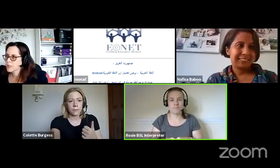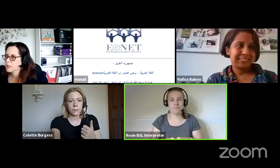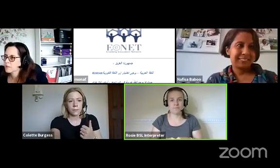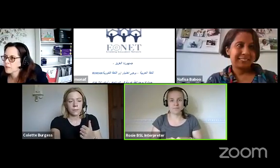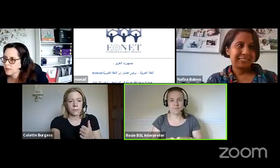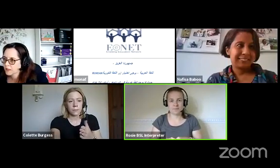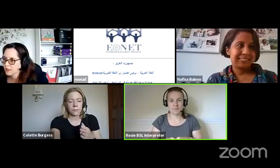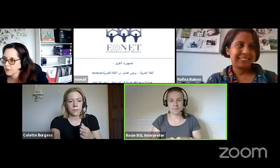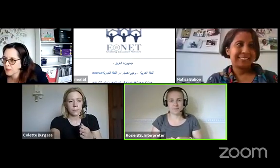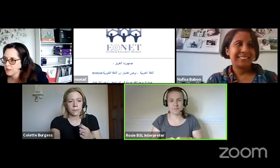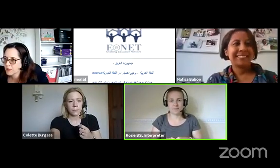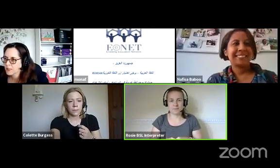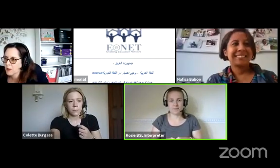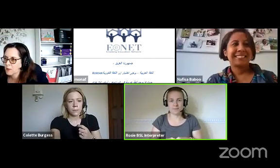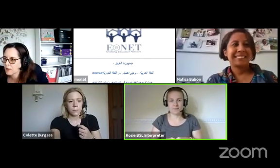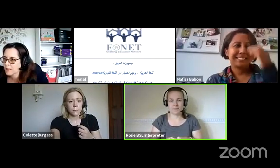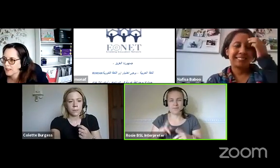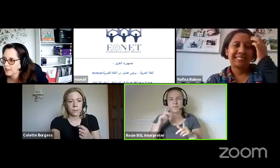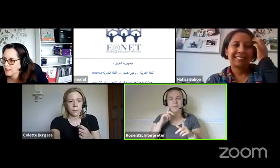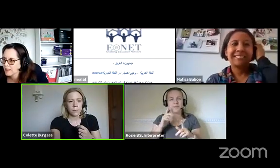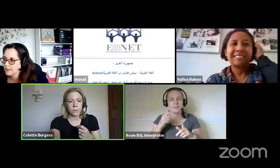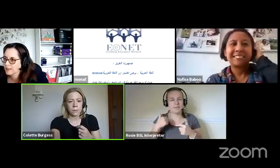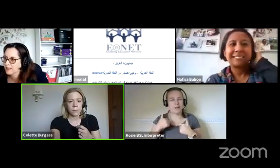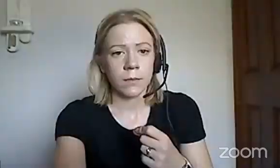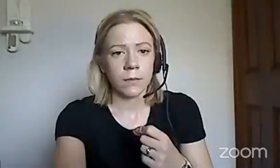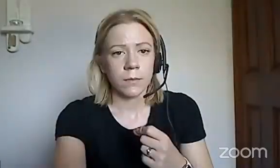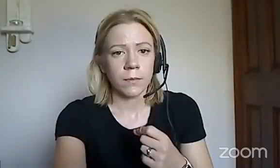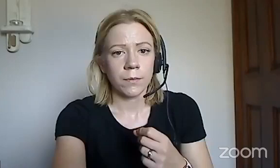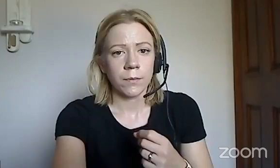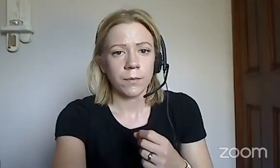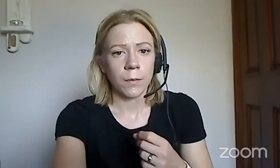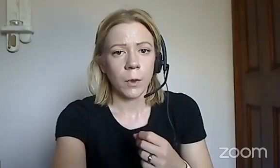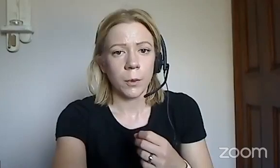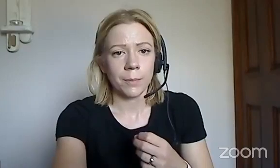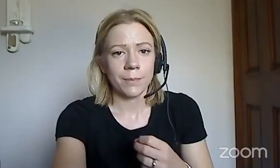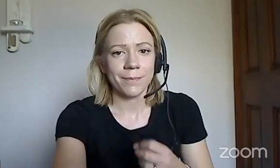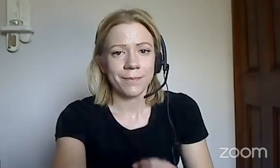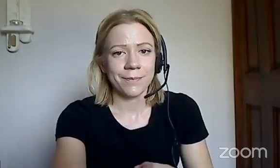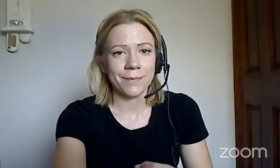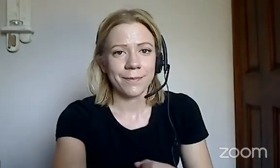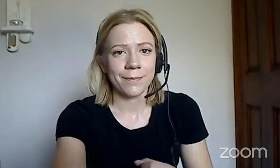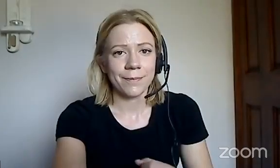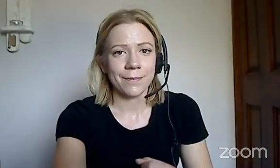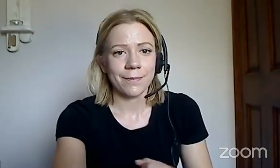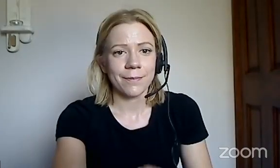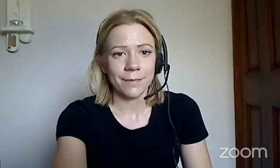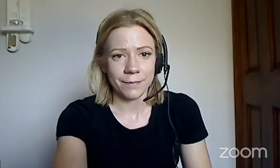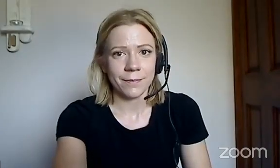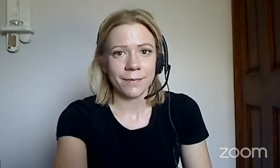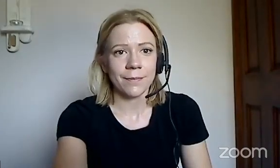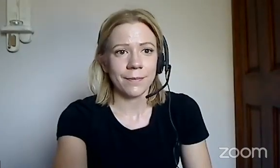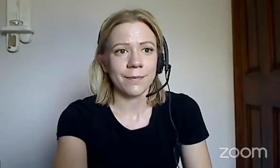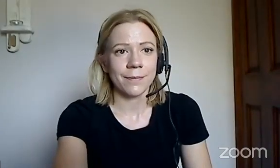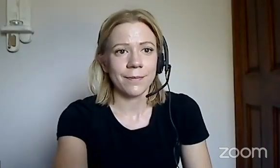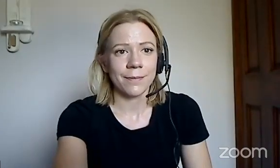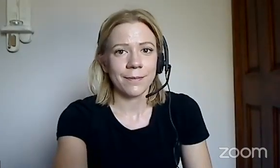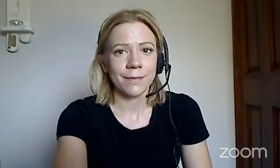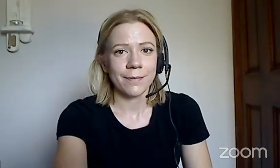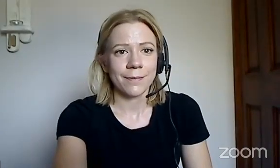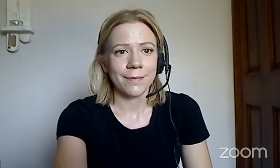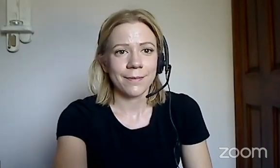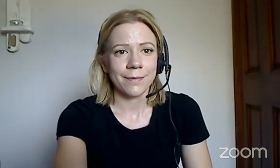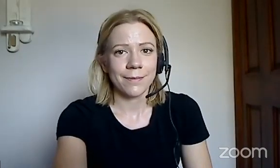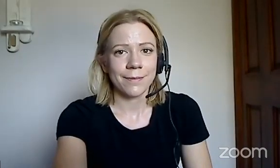Let me just switch over the interpreter. Have I spotlighted you? No, have I done the wrong thing